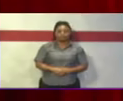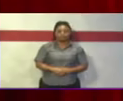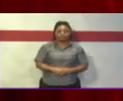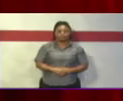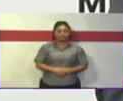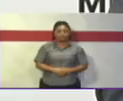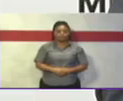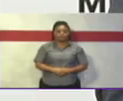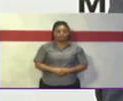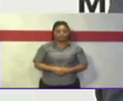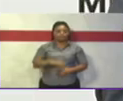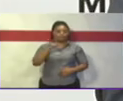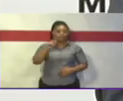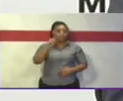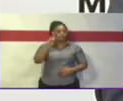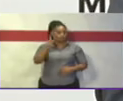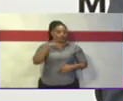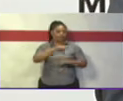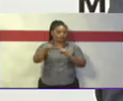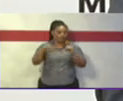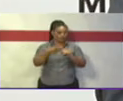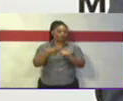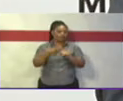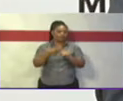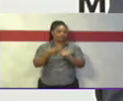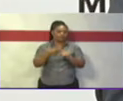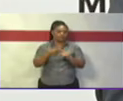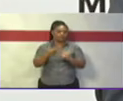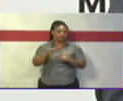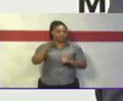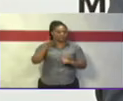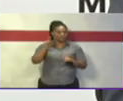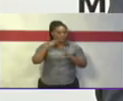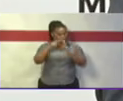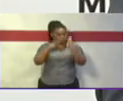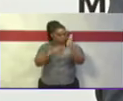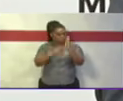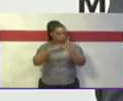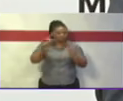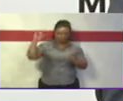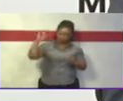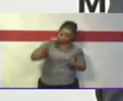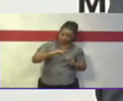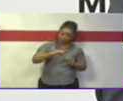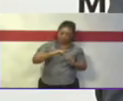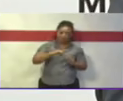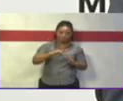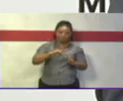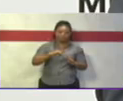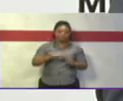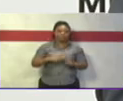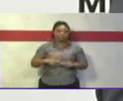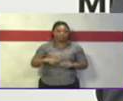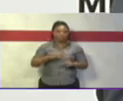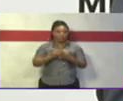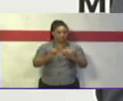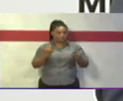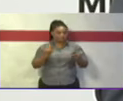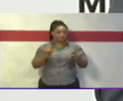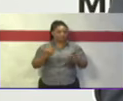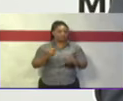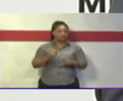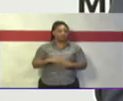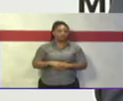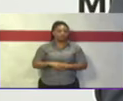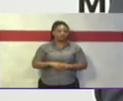generally speaking, when we deal with entry requirements since the beginning of the setup of the TT Pass, I believe it